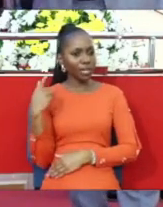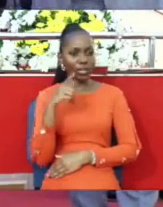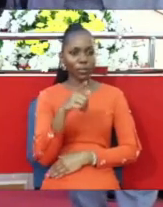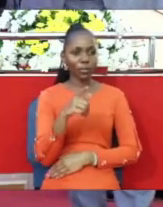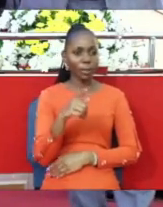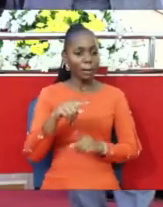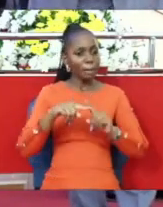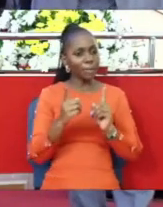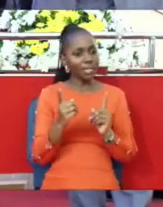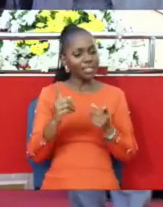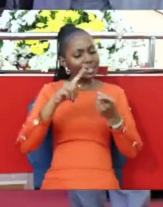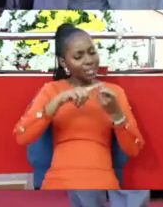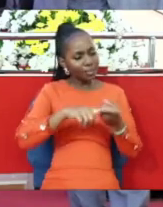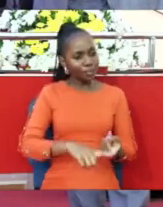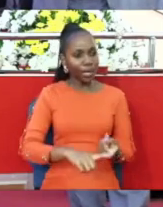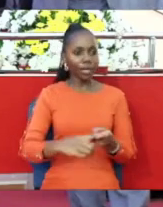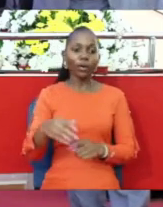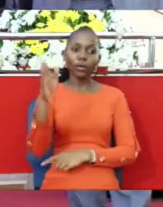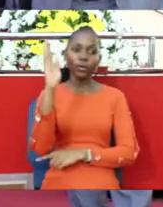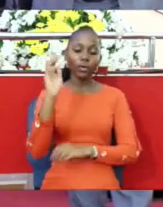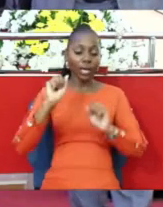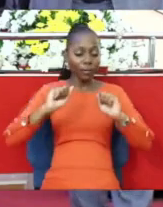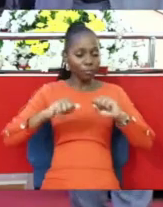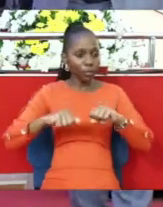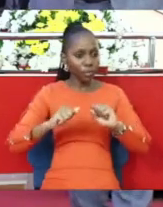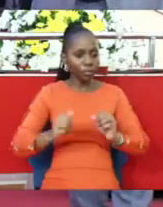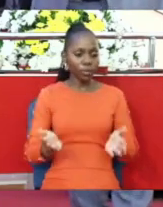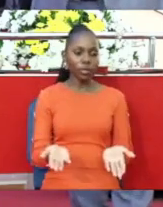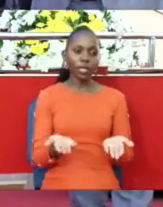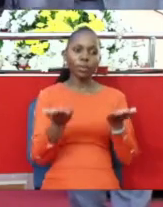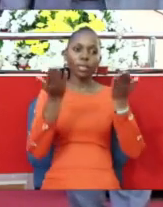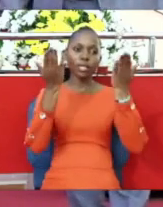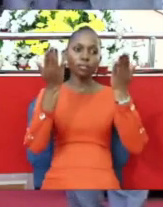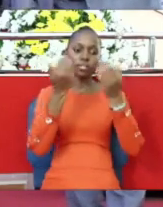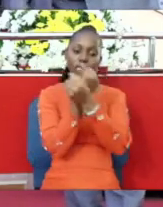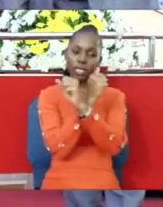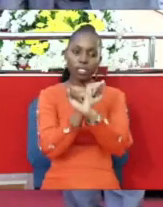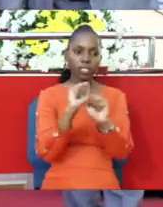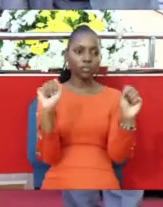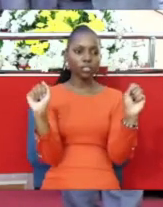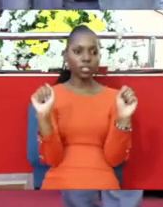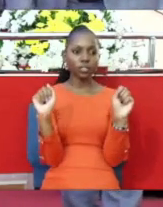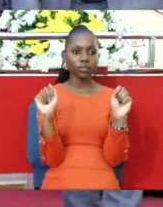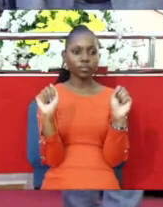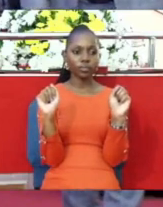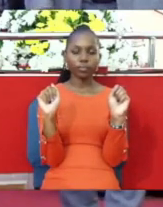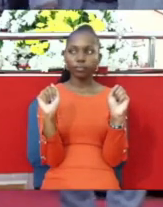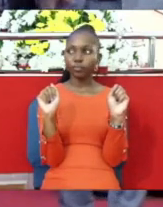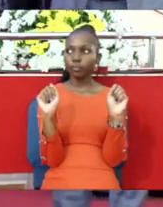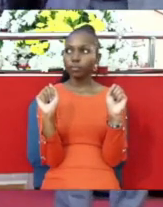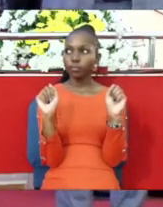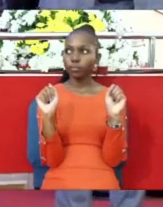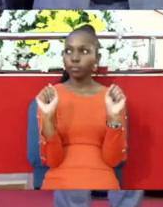Lakini tukimbilia mwamba. So that we can be lifted up to our safety. Ili tukainuliwe katika usalama wetu. So looking at that word in the original language.